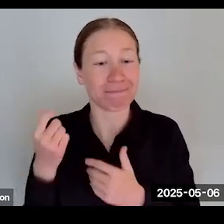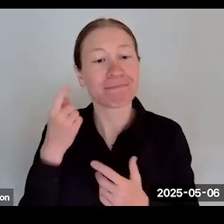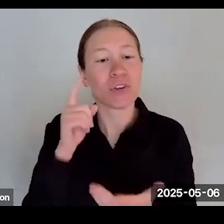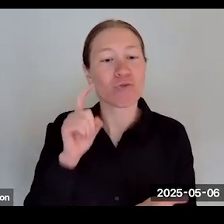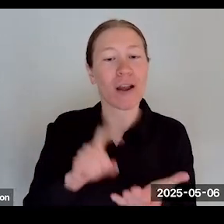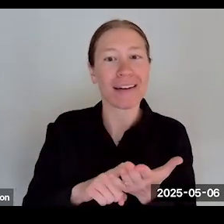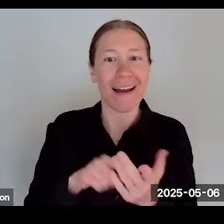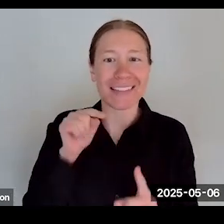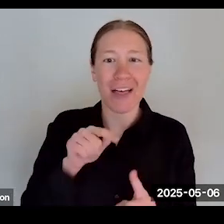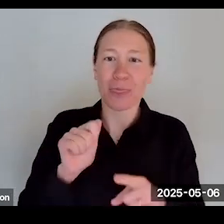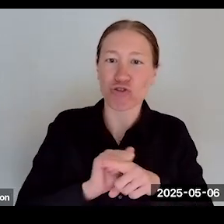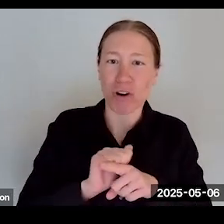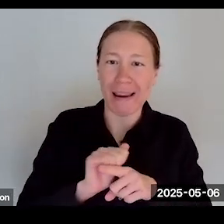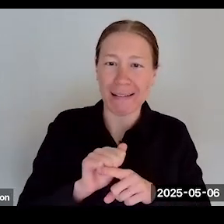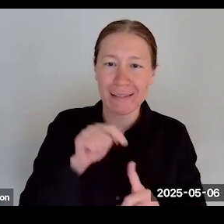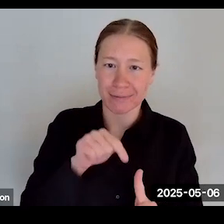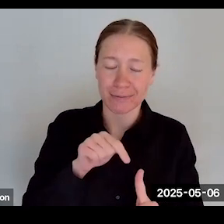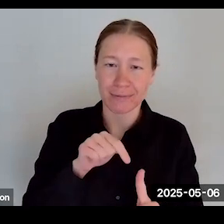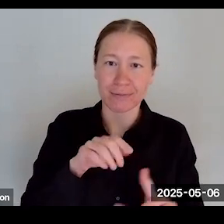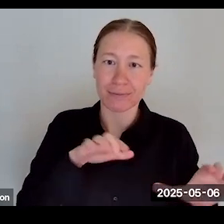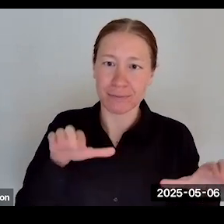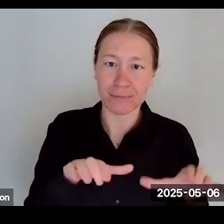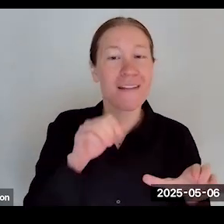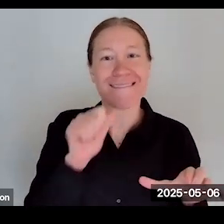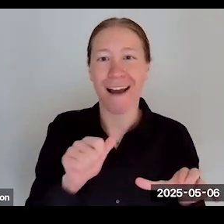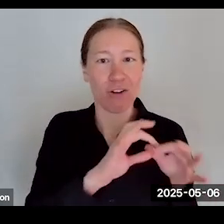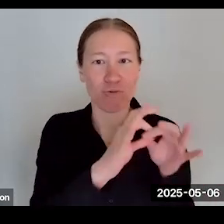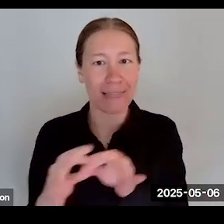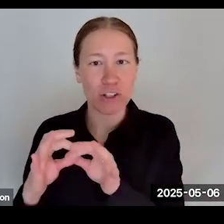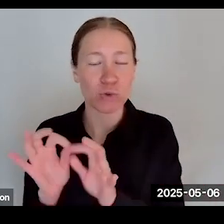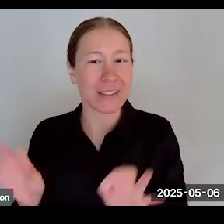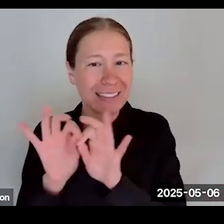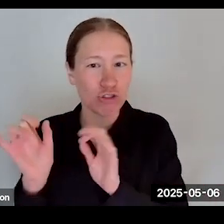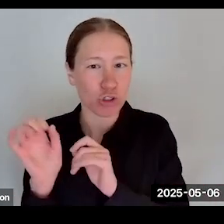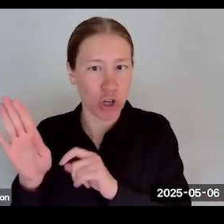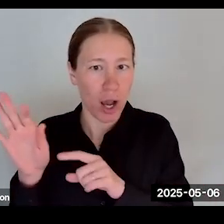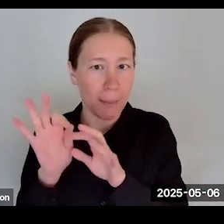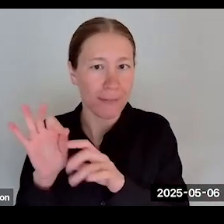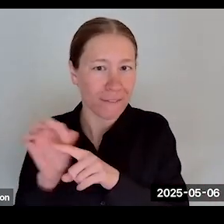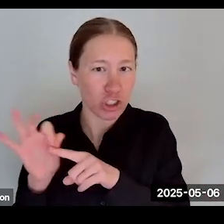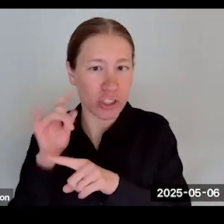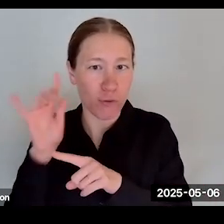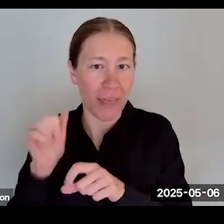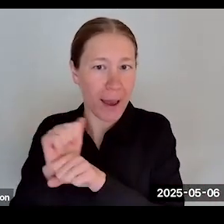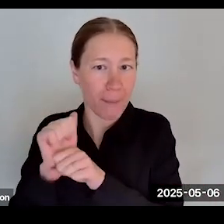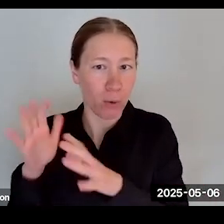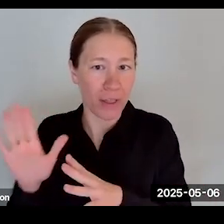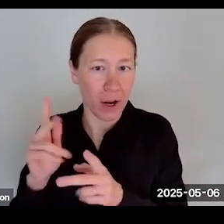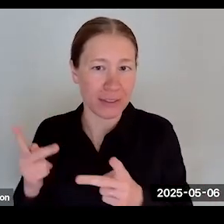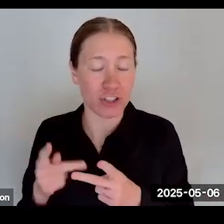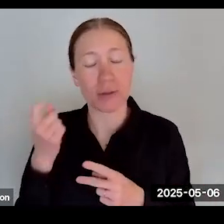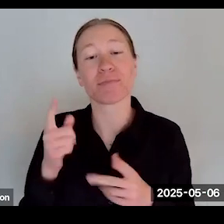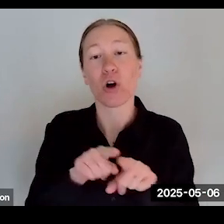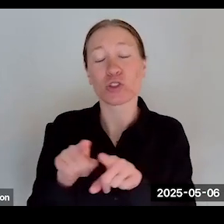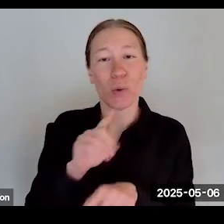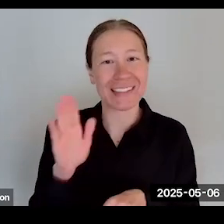does not need to be tied to the essential job functions of the employee's position. Also, it's never appropriate to ask an